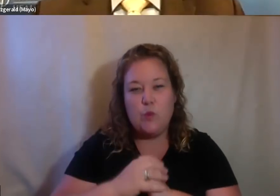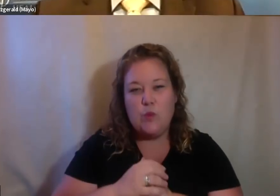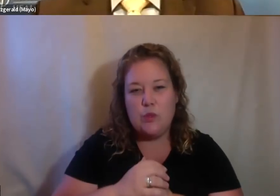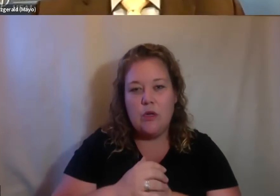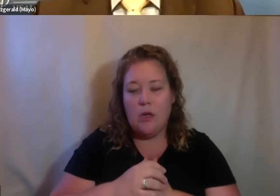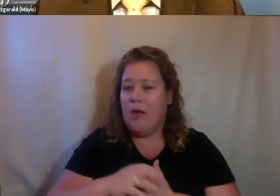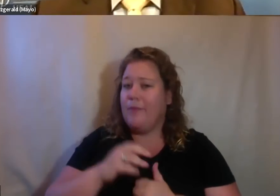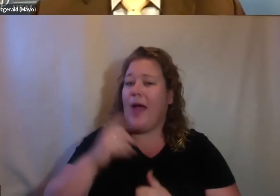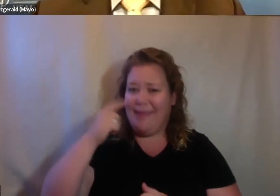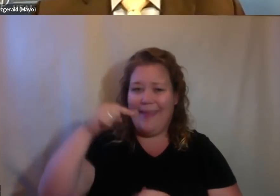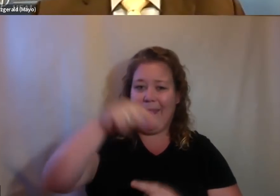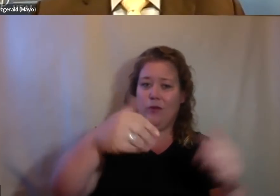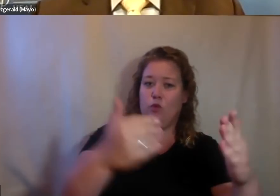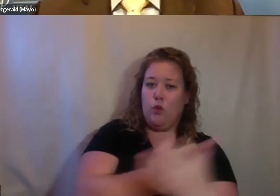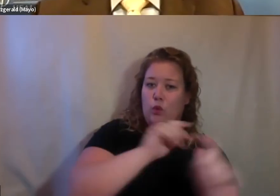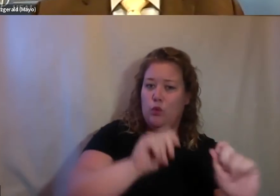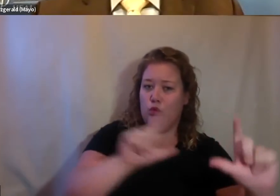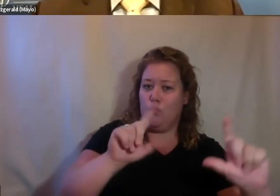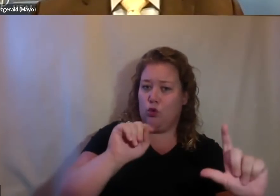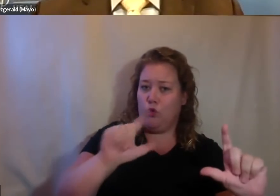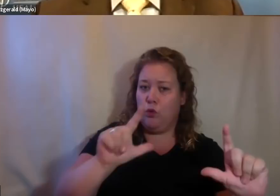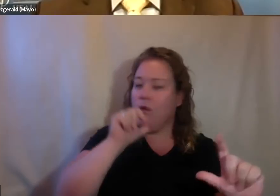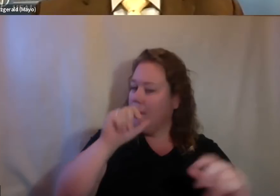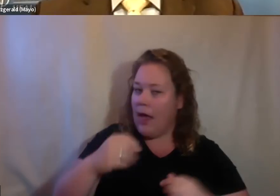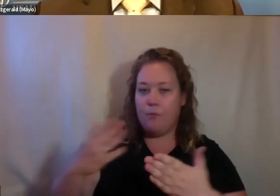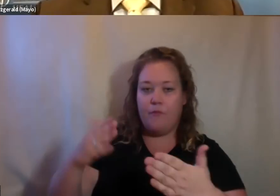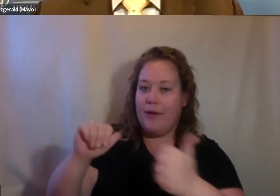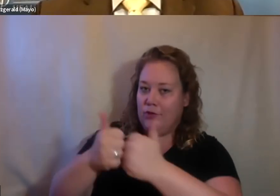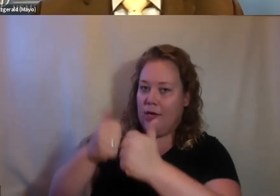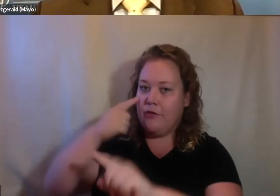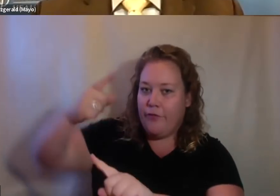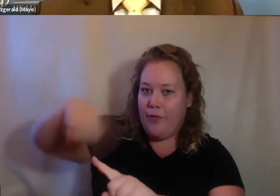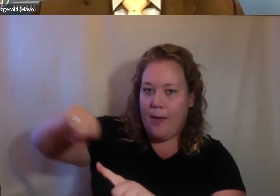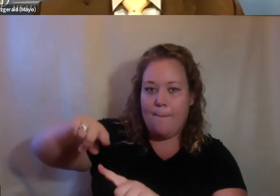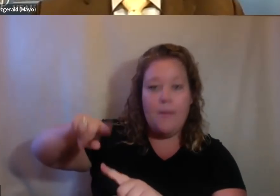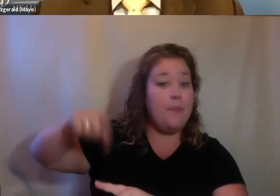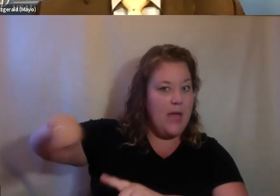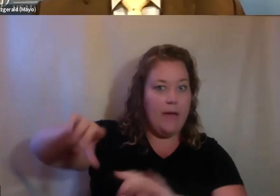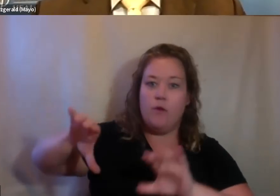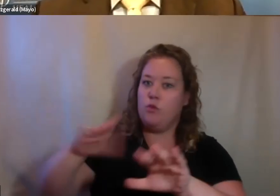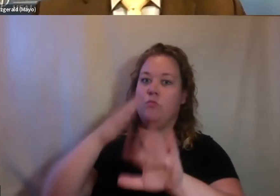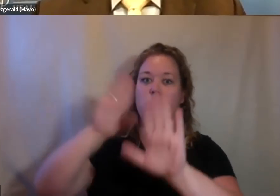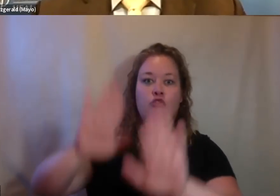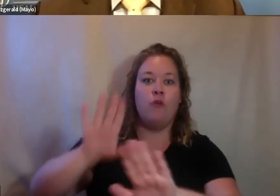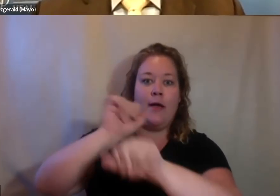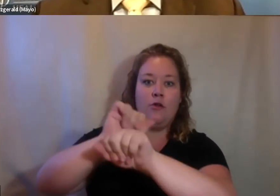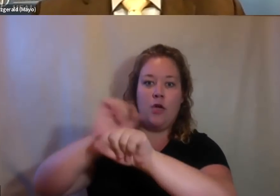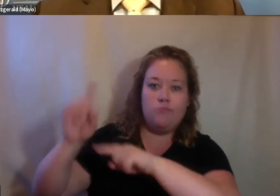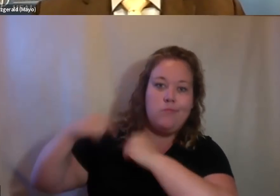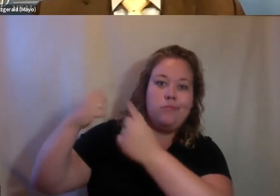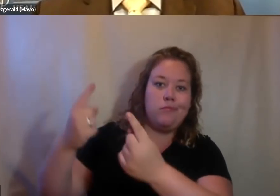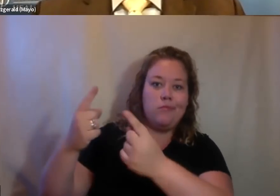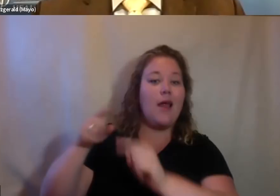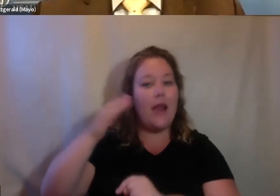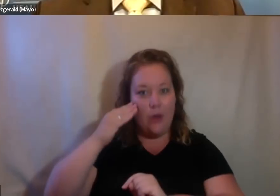to them, because again, they have done very good planning efforts so far, and they are absolutely going to do their